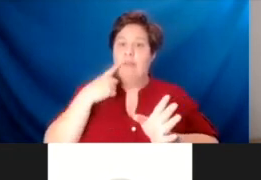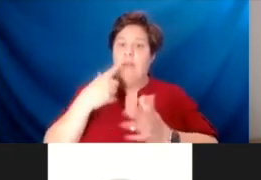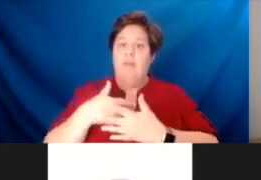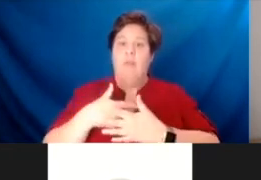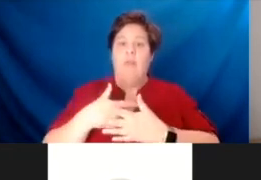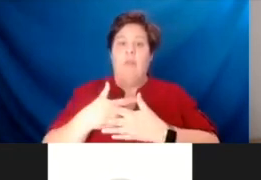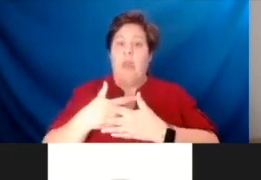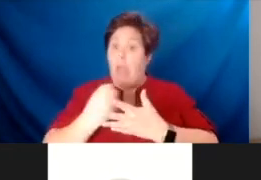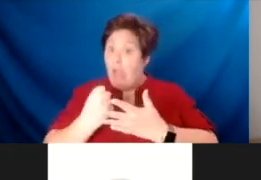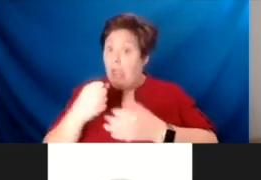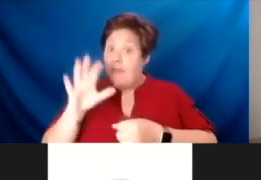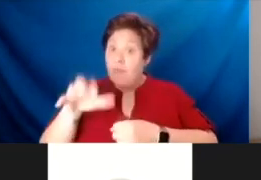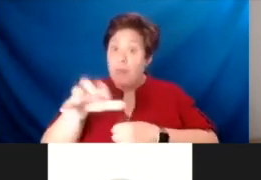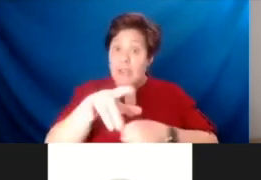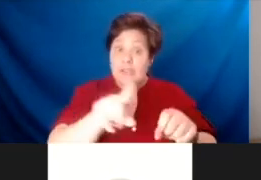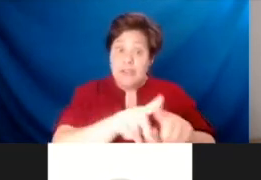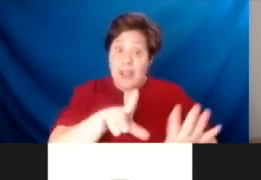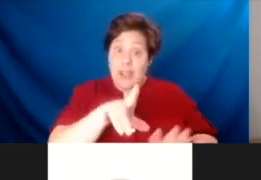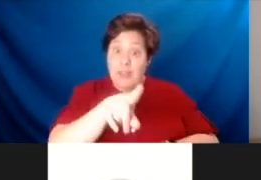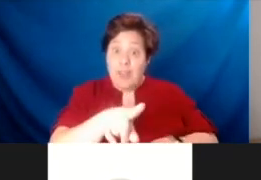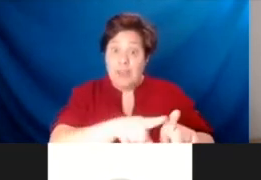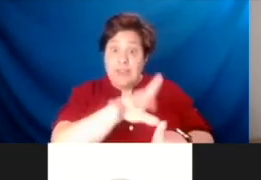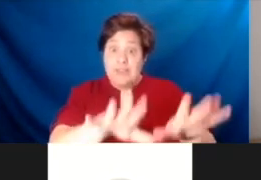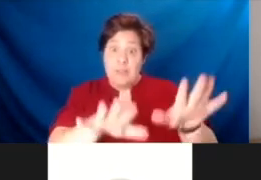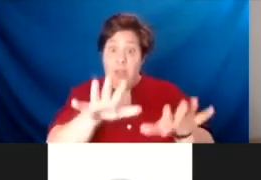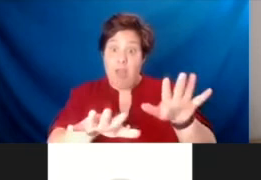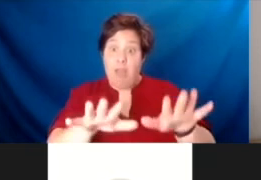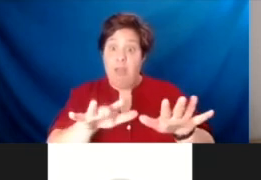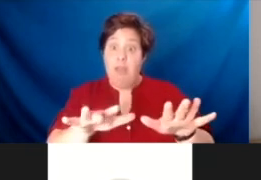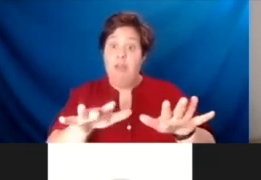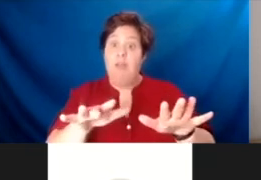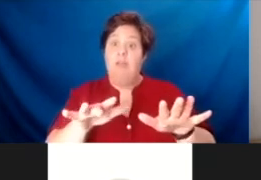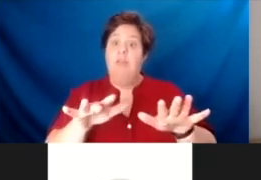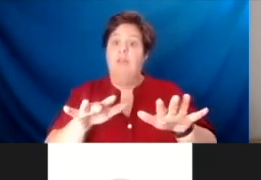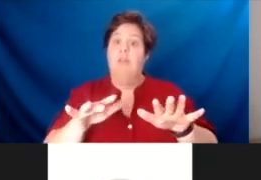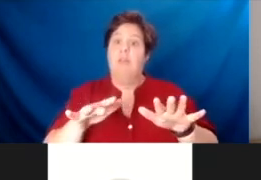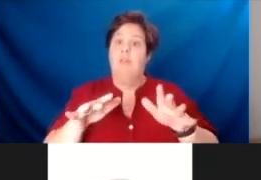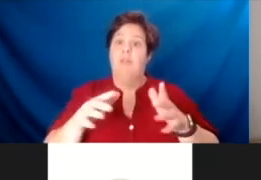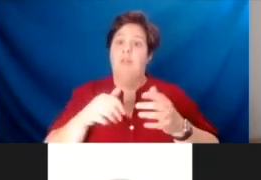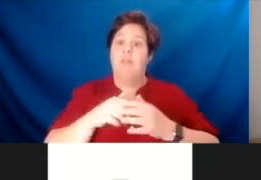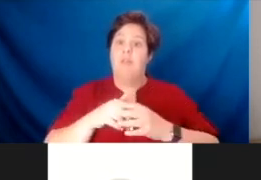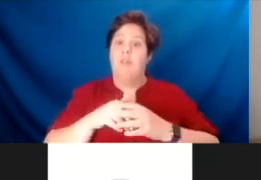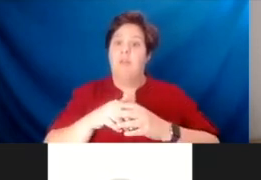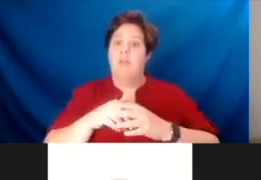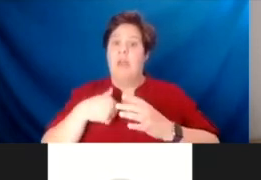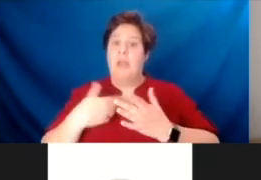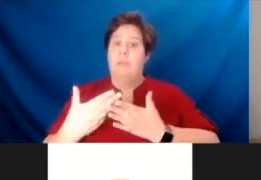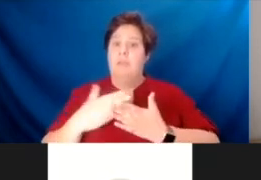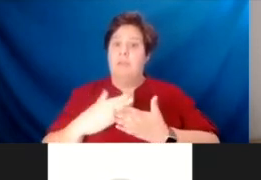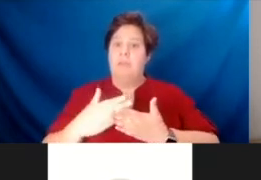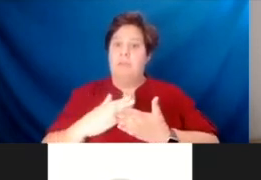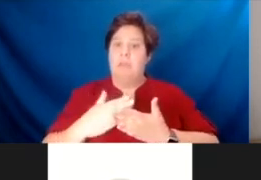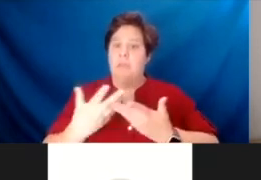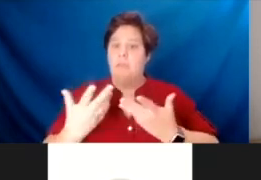are there places like that are similar? Let's say, I'm not necessarily so sure, but